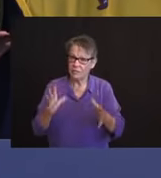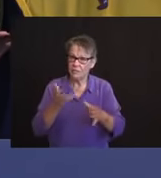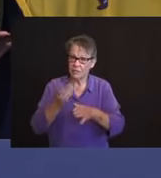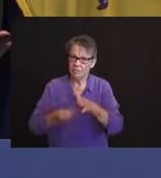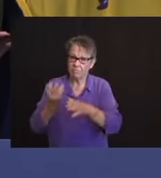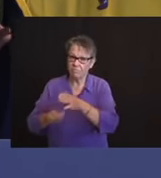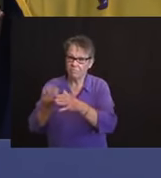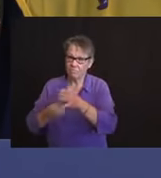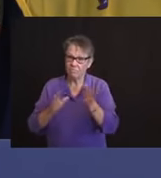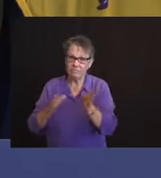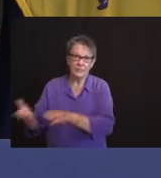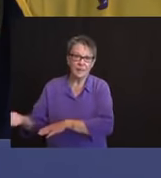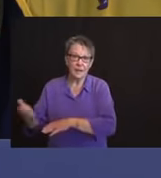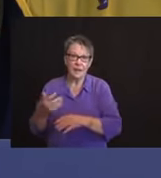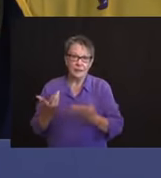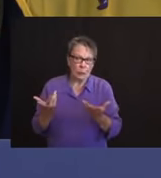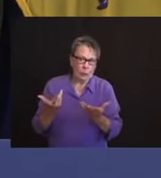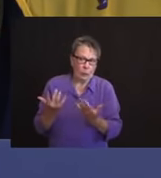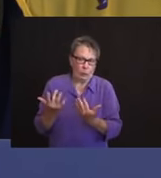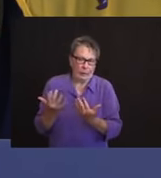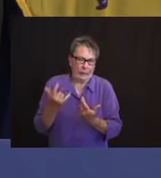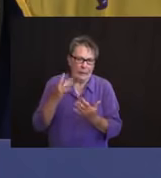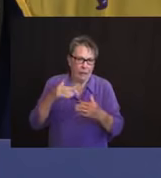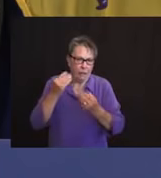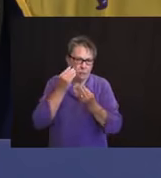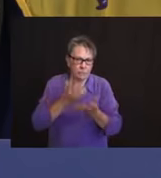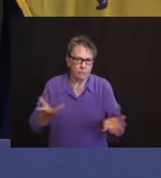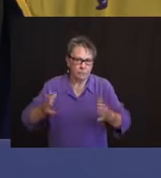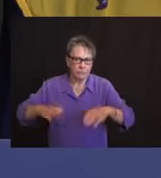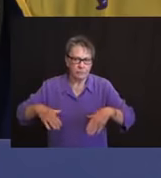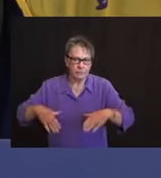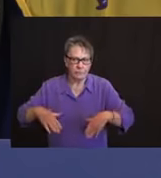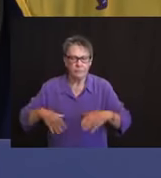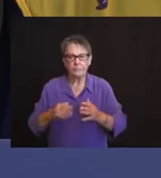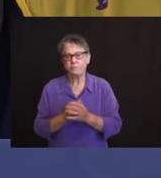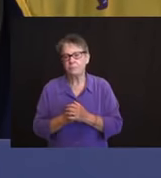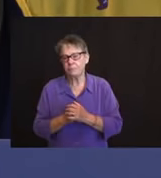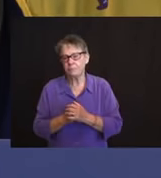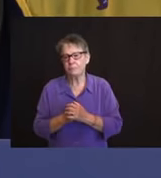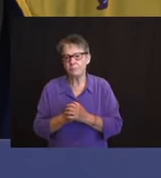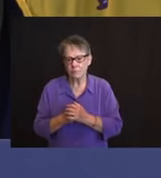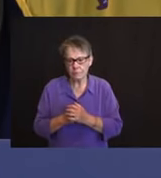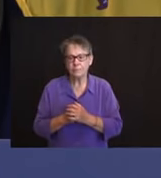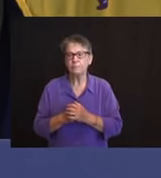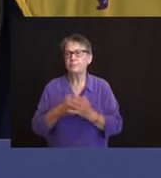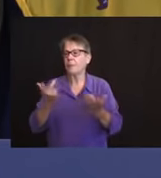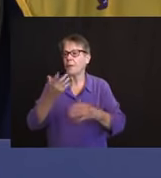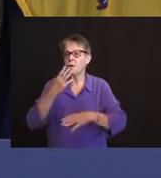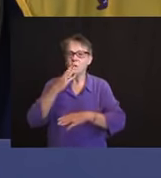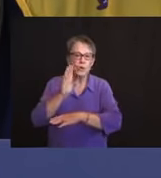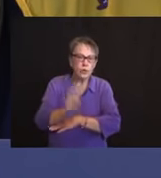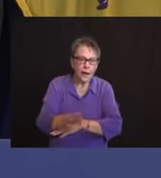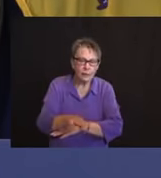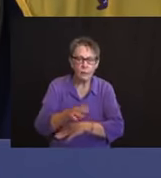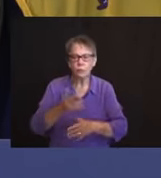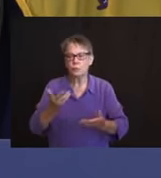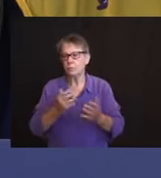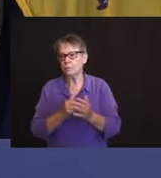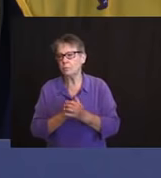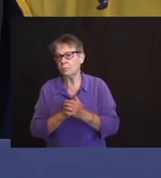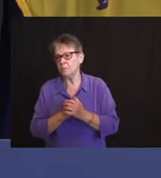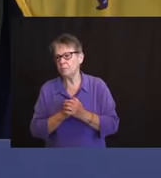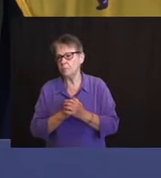questions? You're good. We'll go to Mike and then we'll come to Dave to finish out. Good afternoon, Governor. Thank you. Hi, Mike. With the primary coming up, we're just